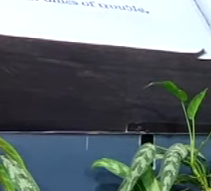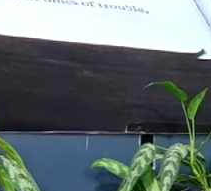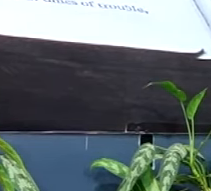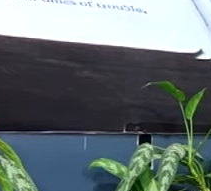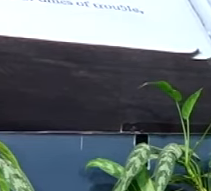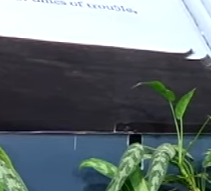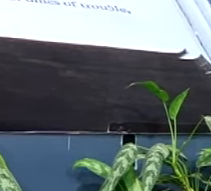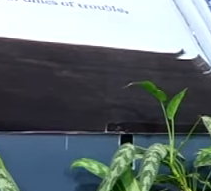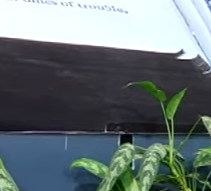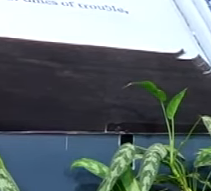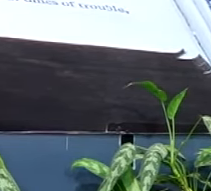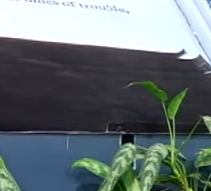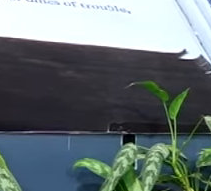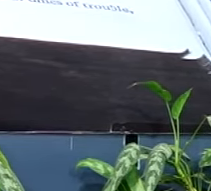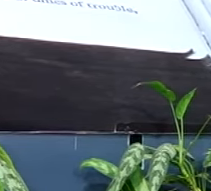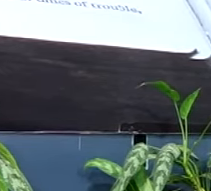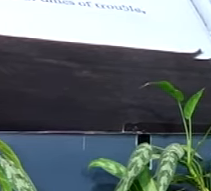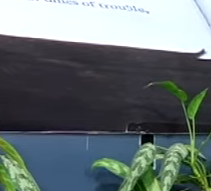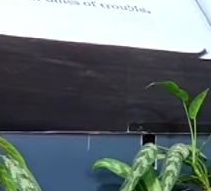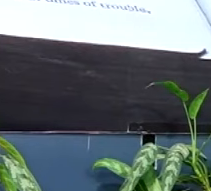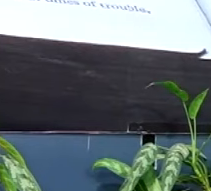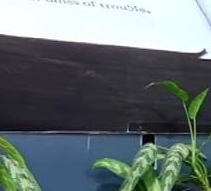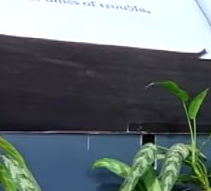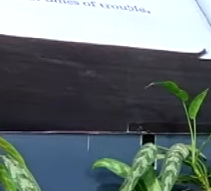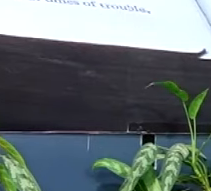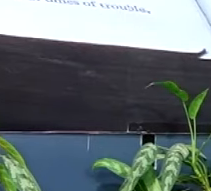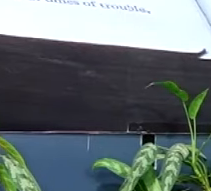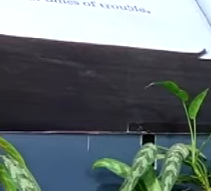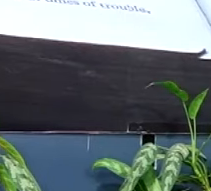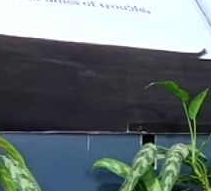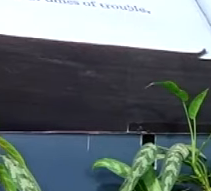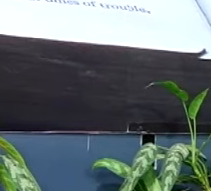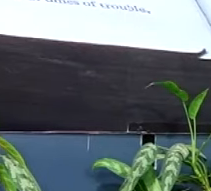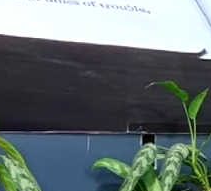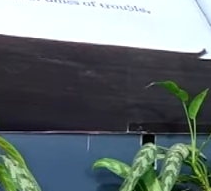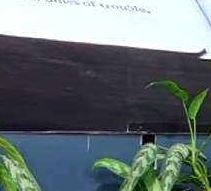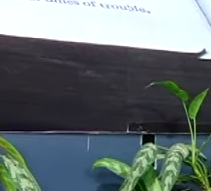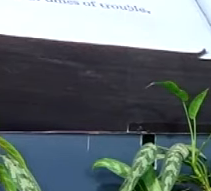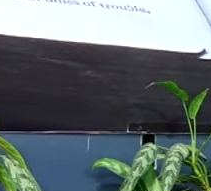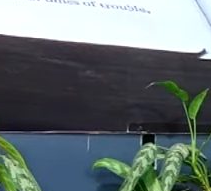And I was remembering way back in 1990 when I joined the university.